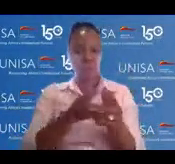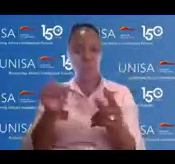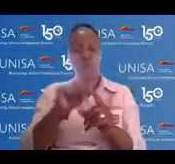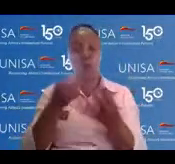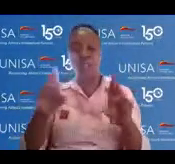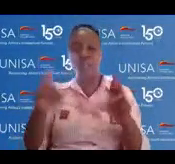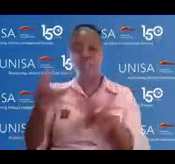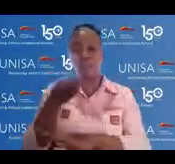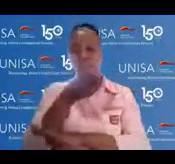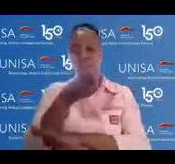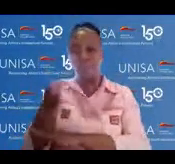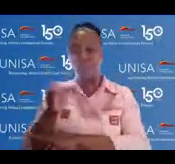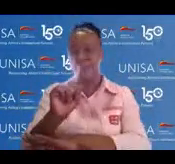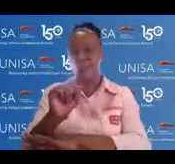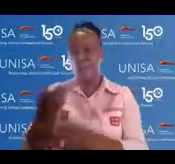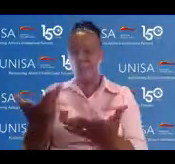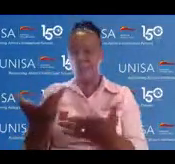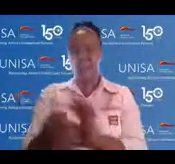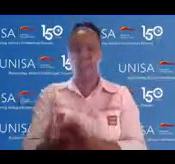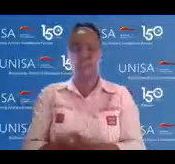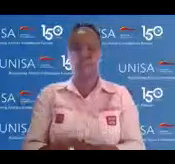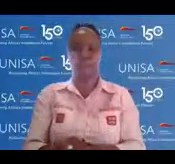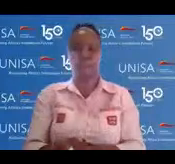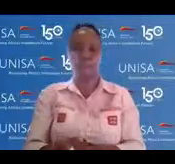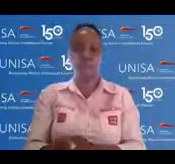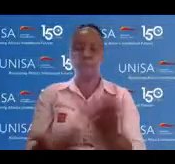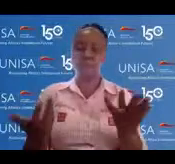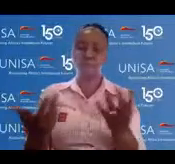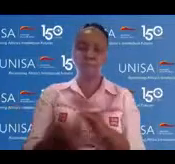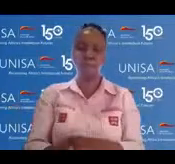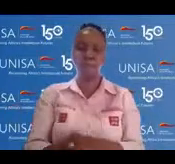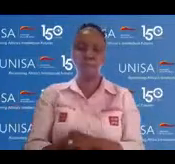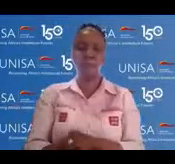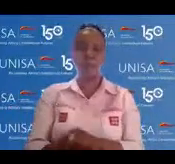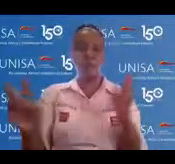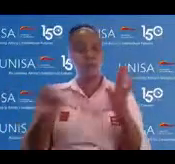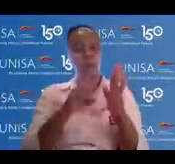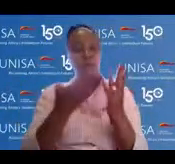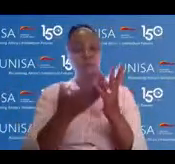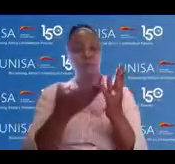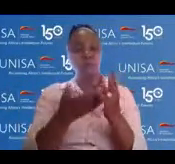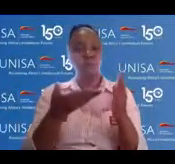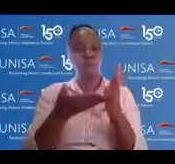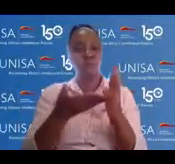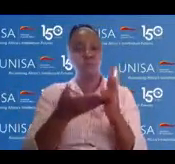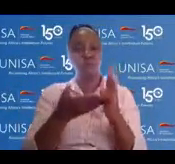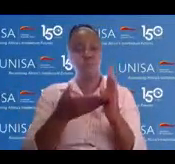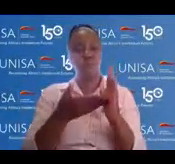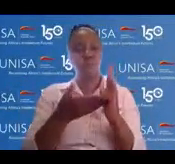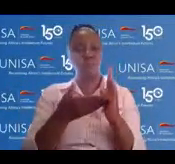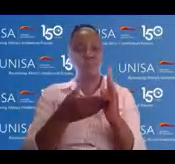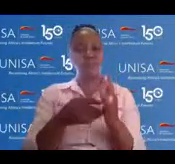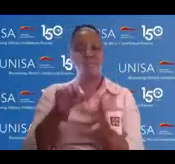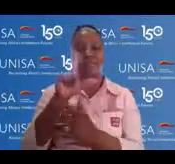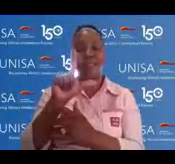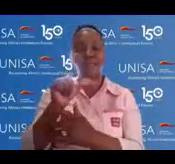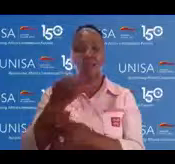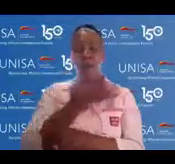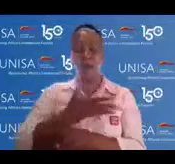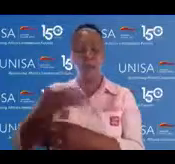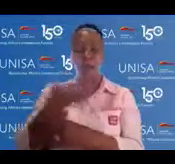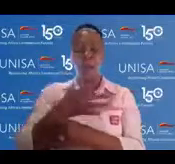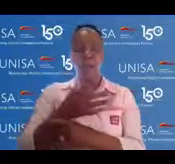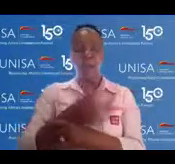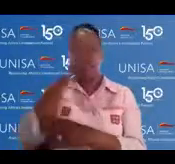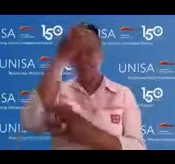you. So you will see that there is a 7.5-minute video that you can watch